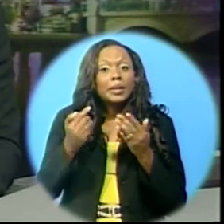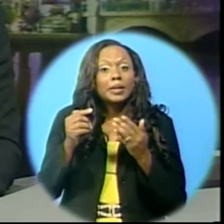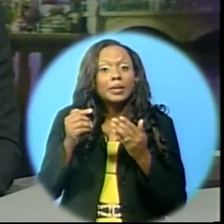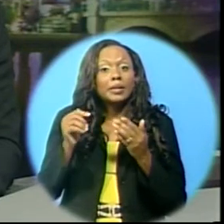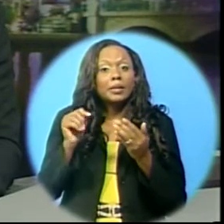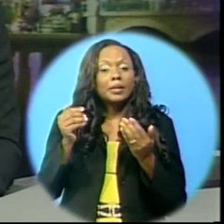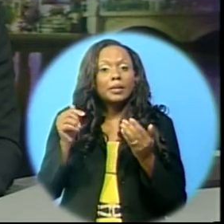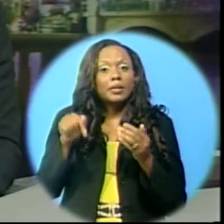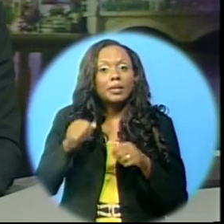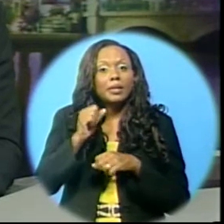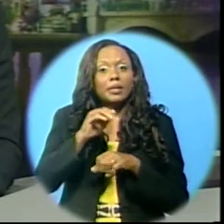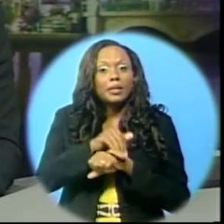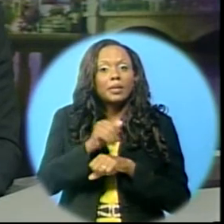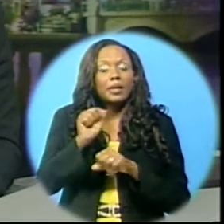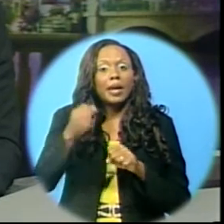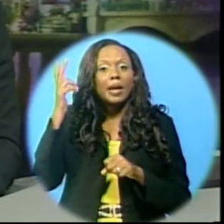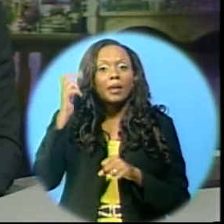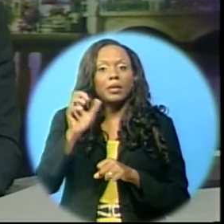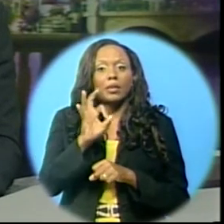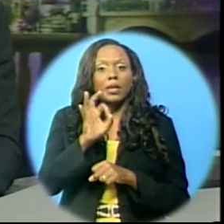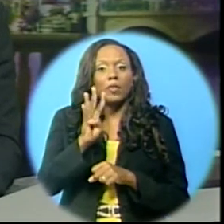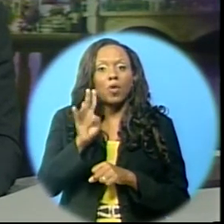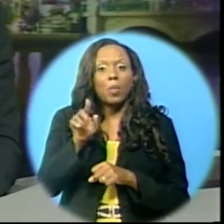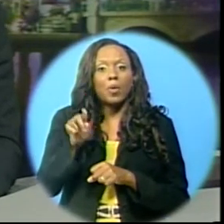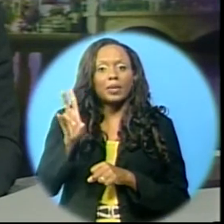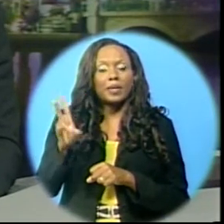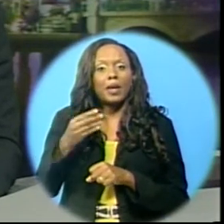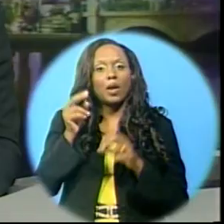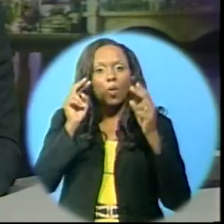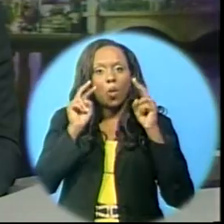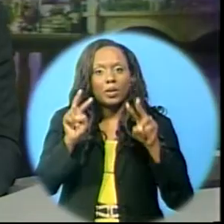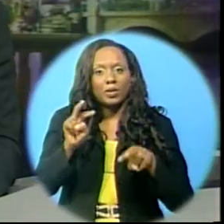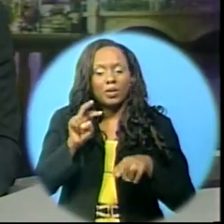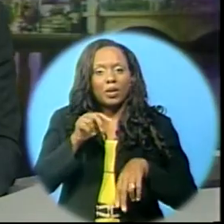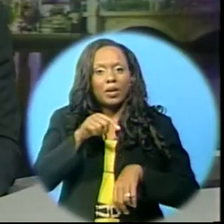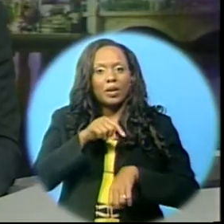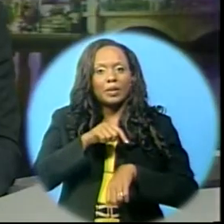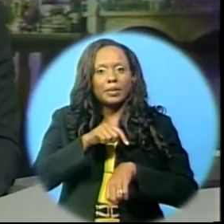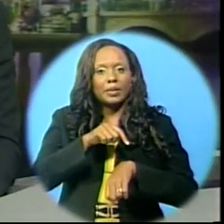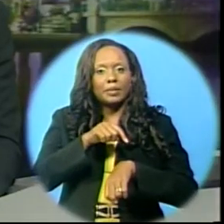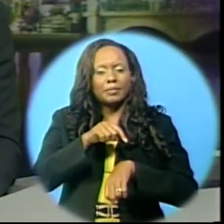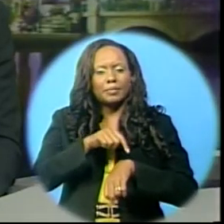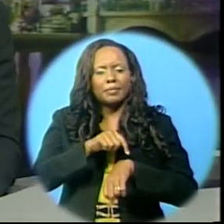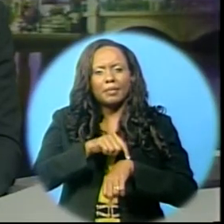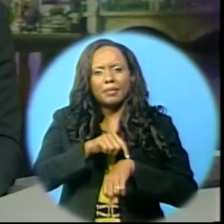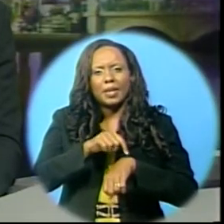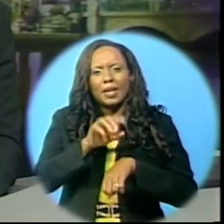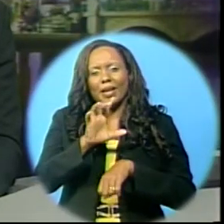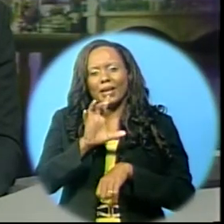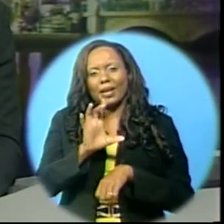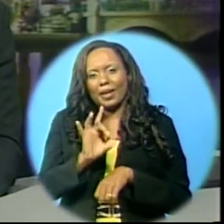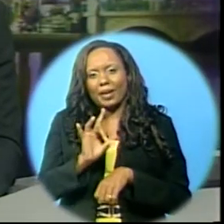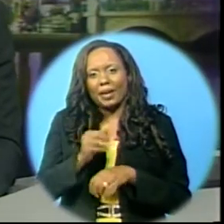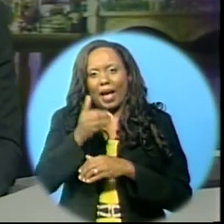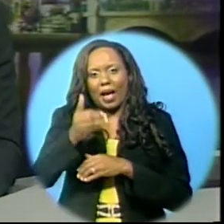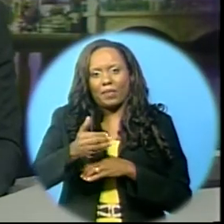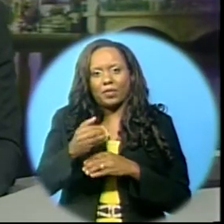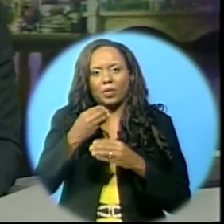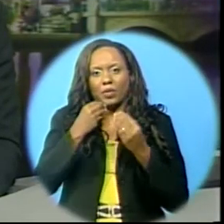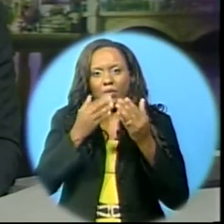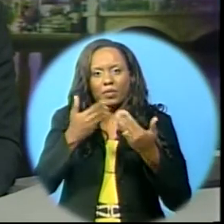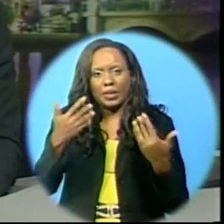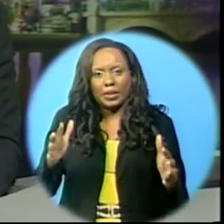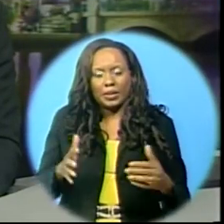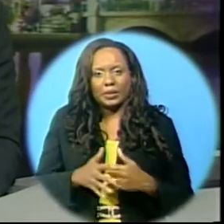on 94.7 FM and on CBC TV 8 after the news. Well, in what is a